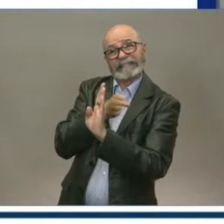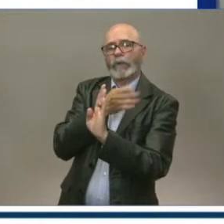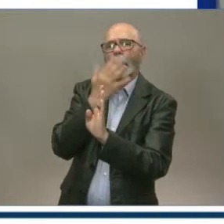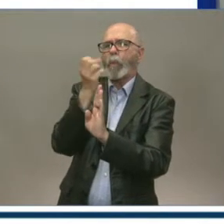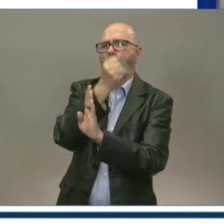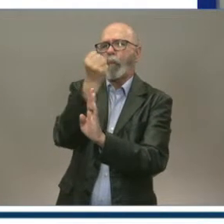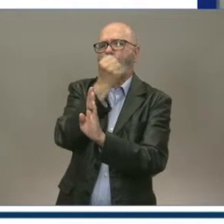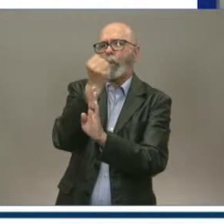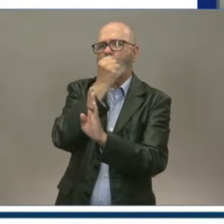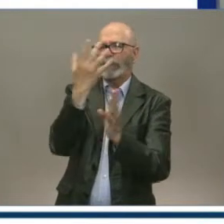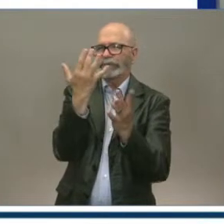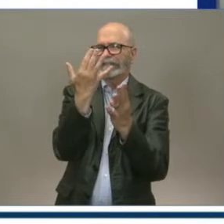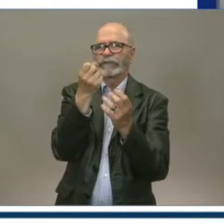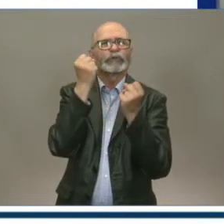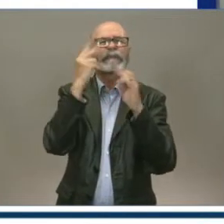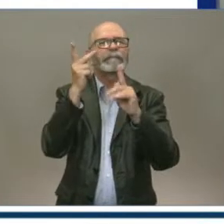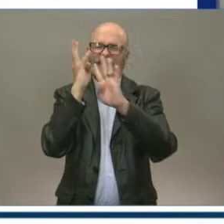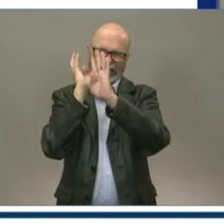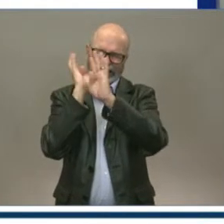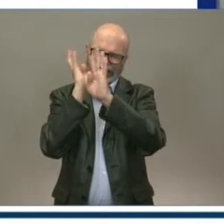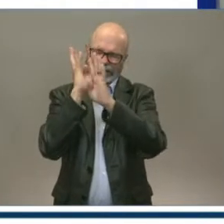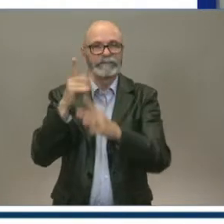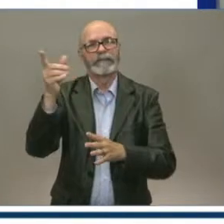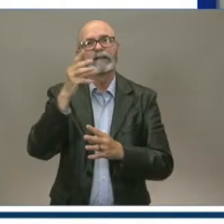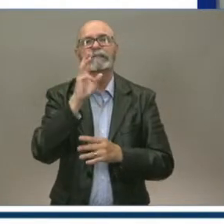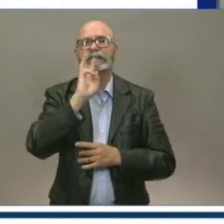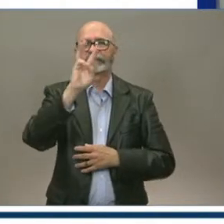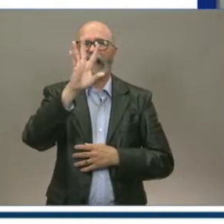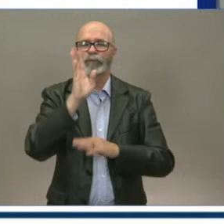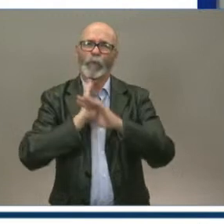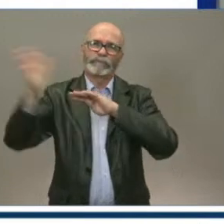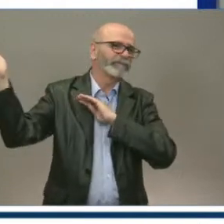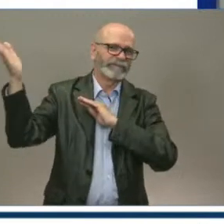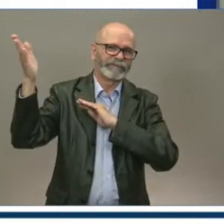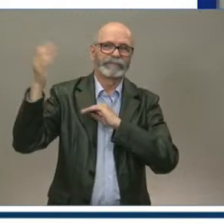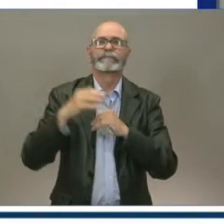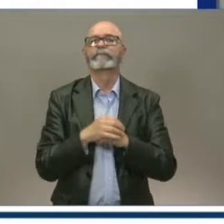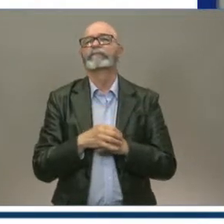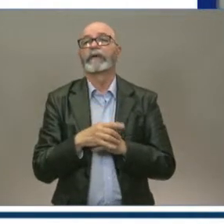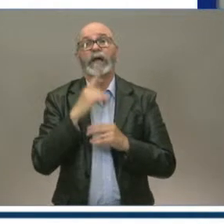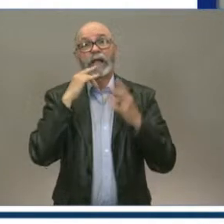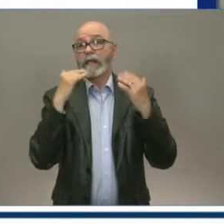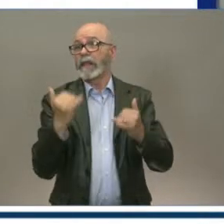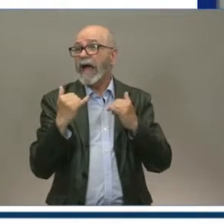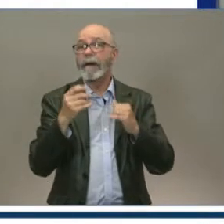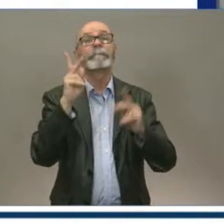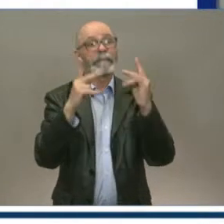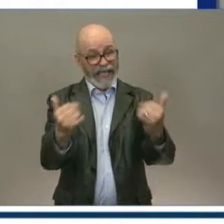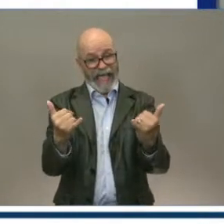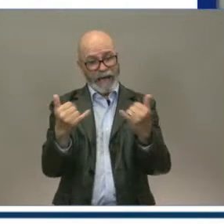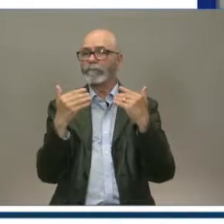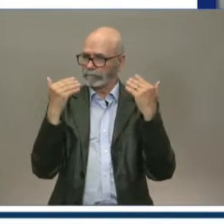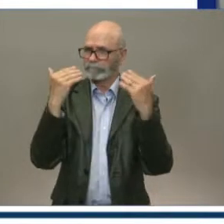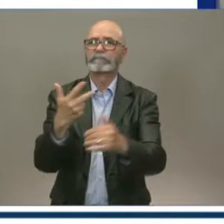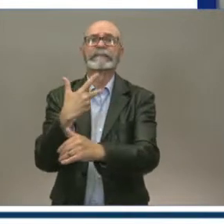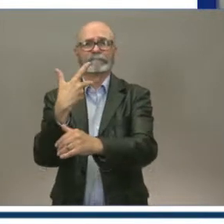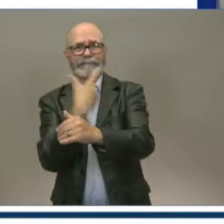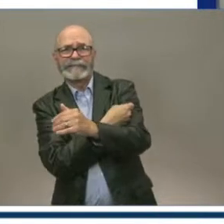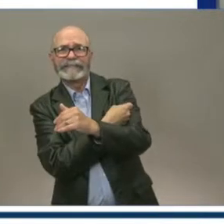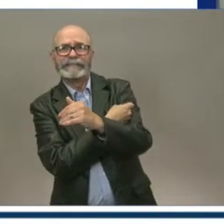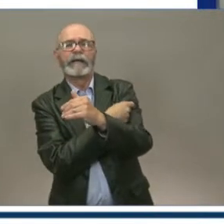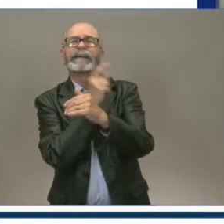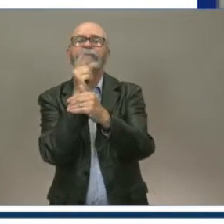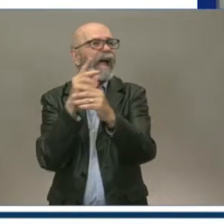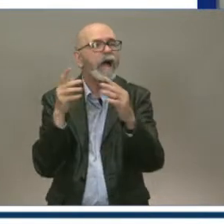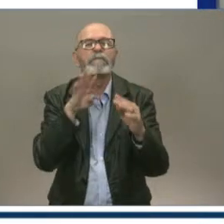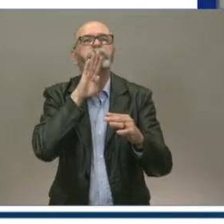uptake and go from there. I know there are people out there who are eligible to get their vaccine and have not been able to get an appointment yet. But